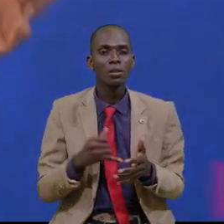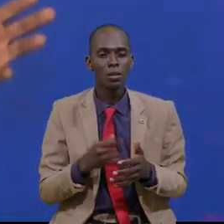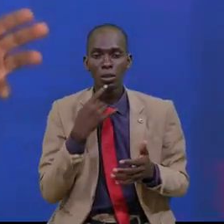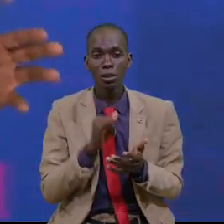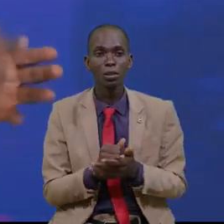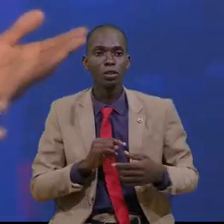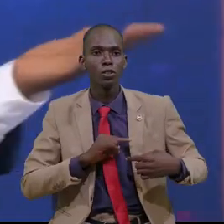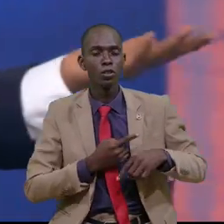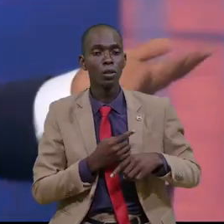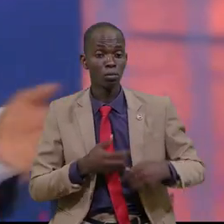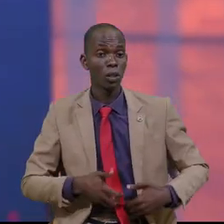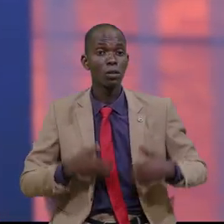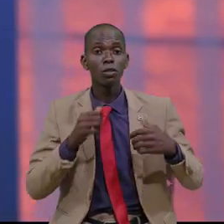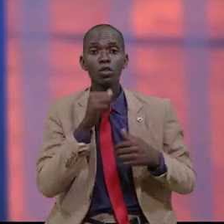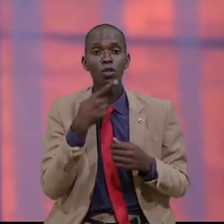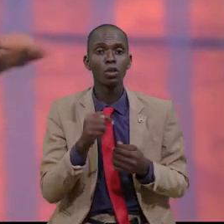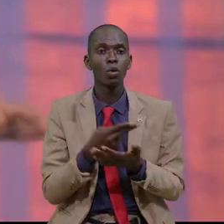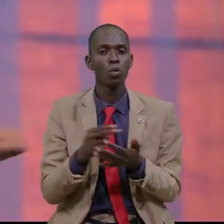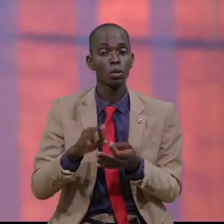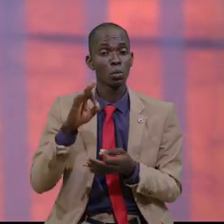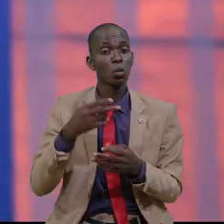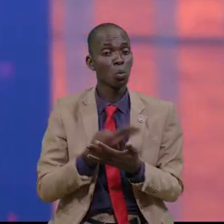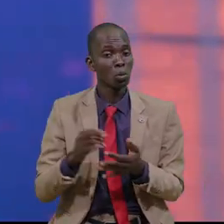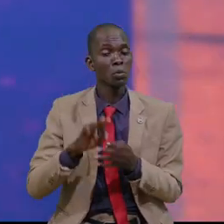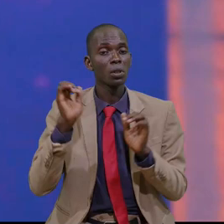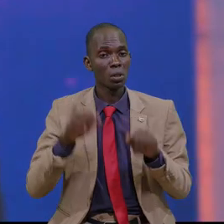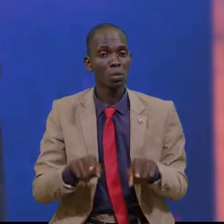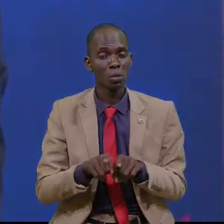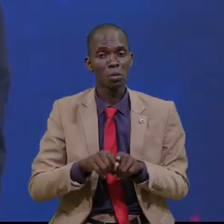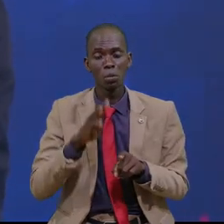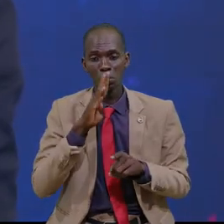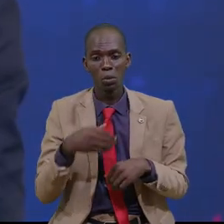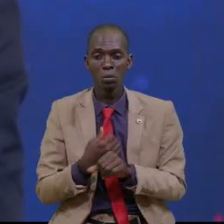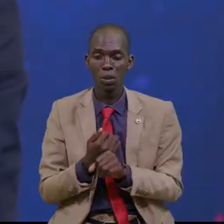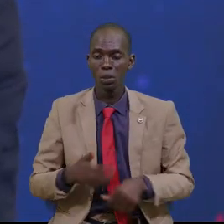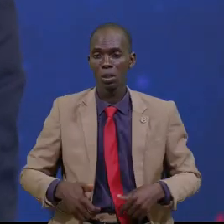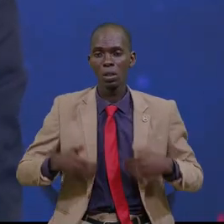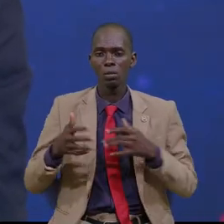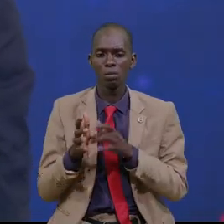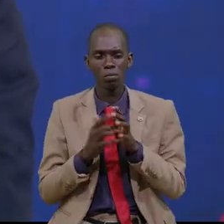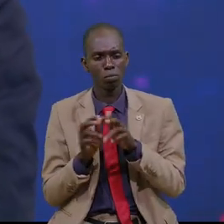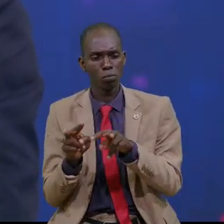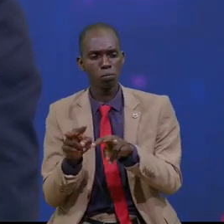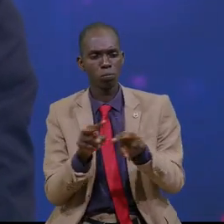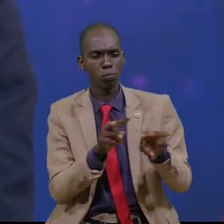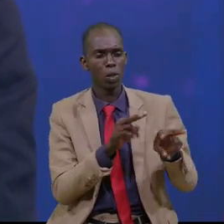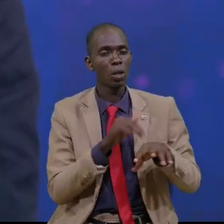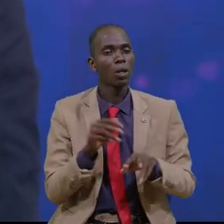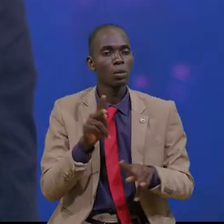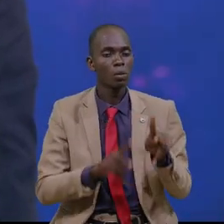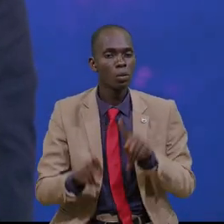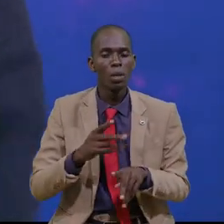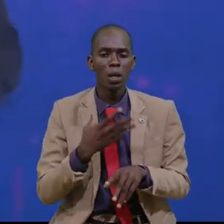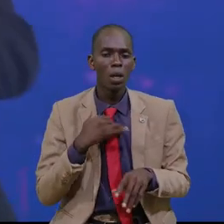Spirit. The Holy Spirit too can be grieved. And Jesus, looking at them, was grieved